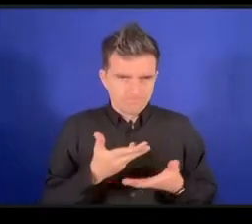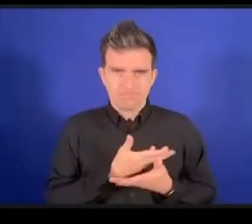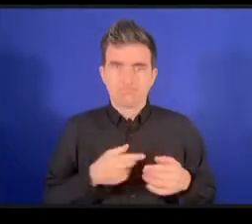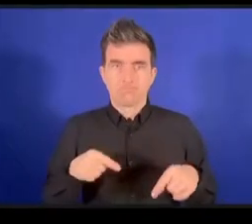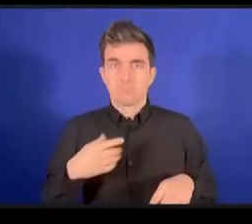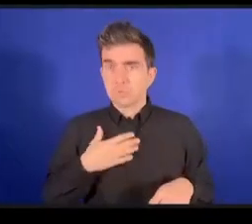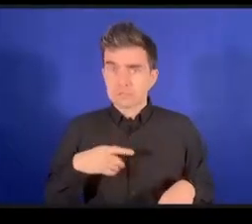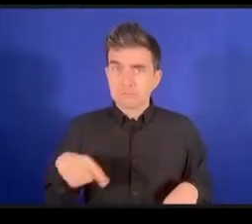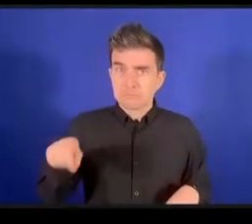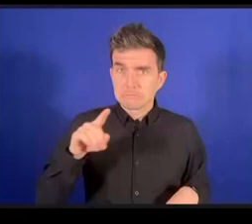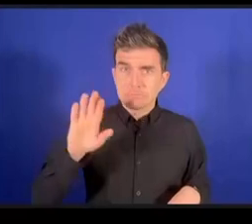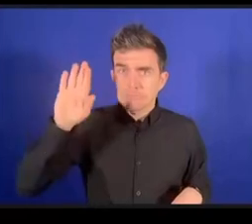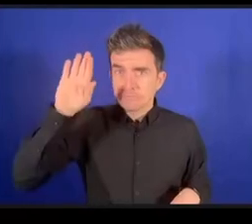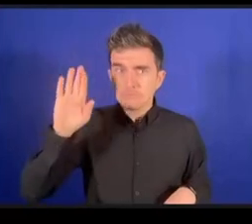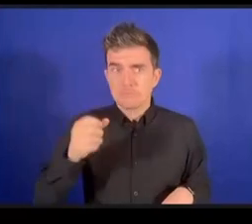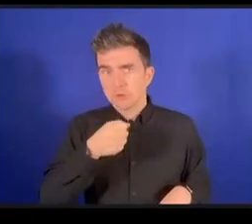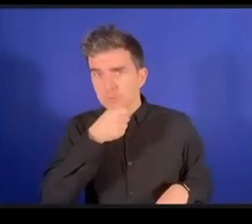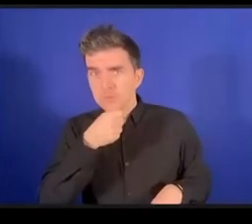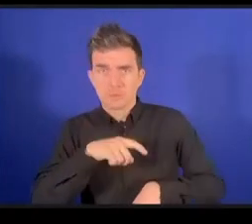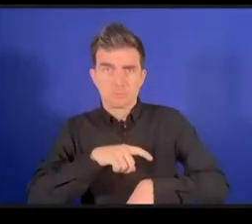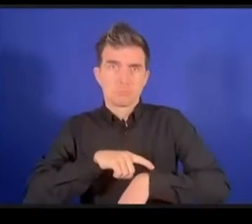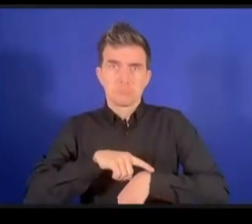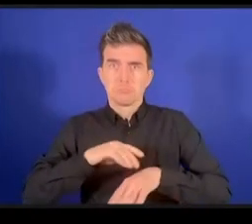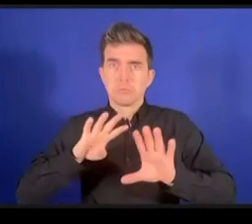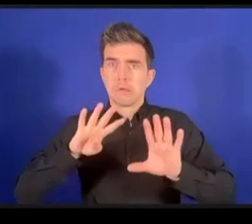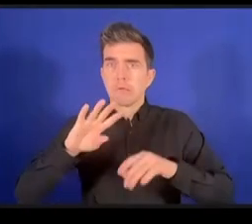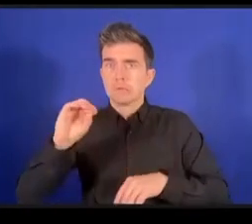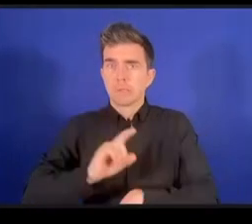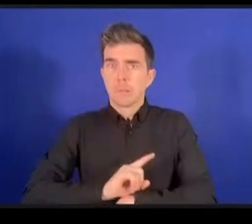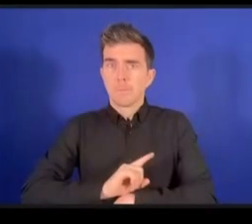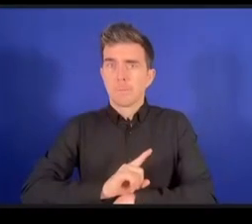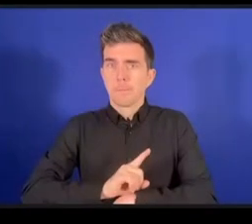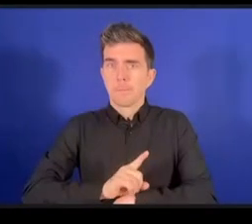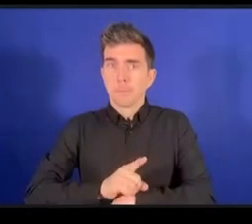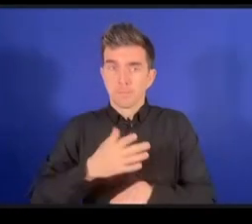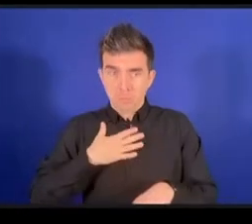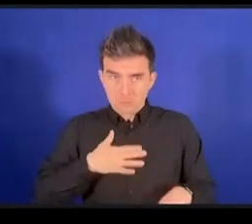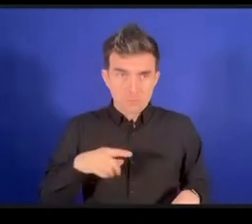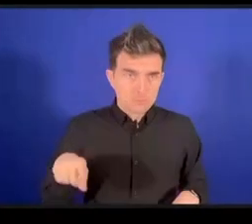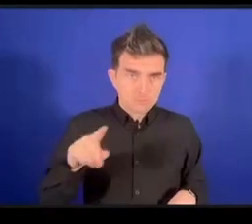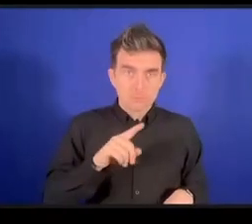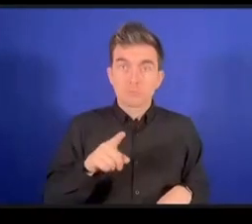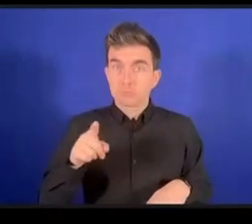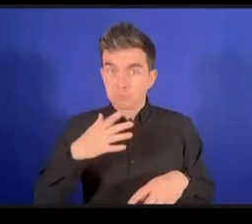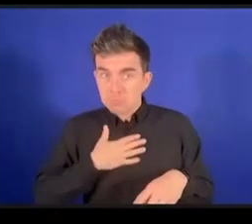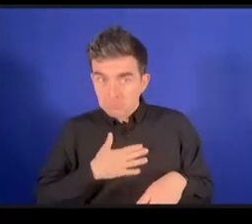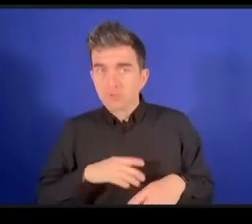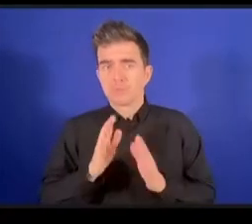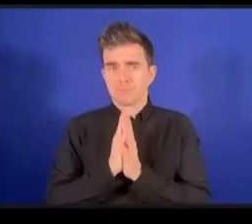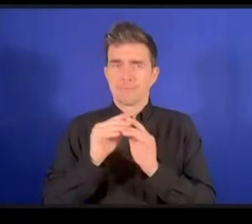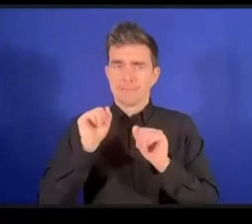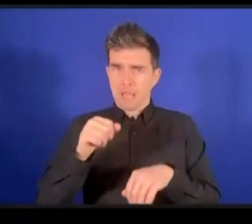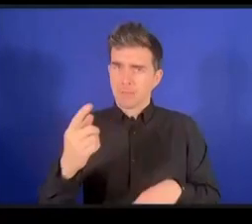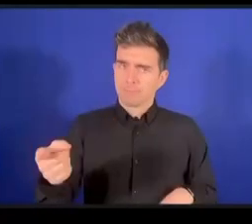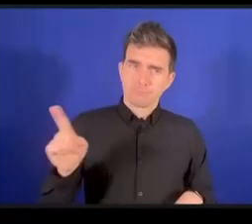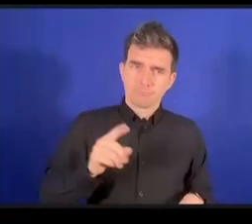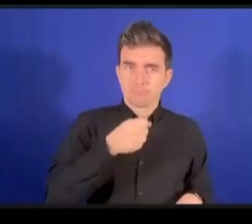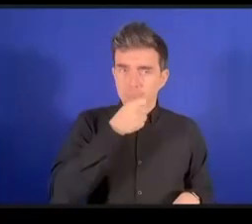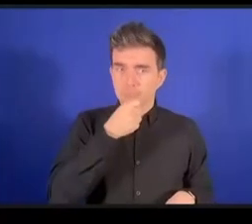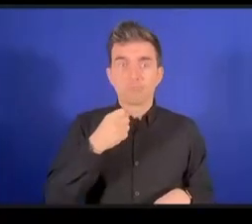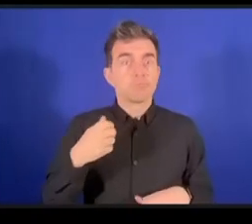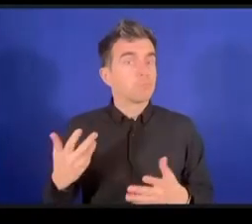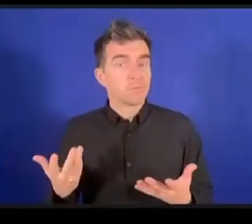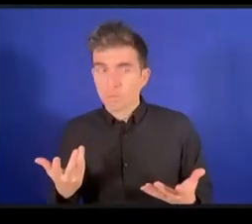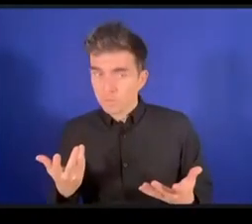please make you're ready to go to the microphone. And otherwise, we would like to take also questions from the floor, from